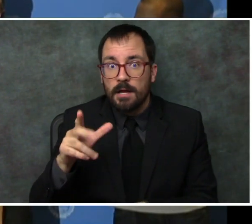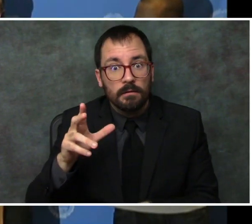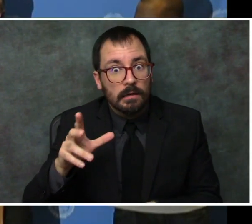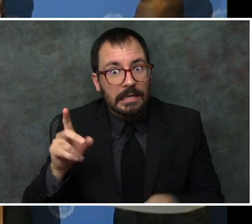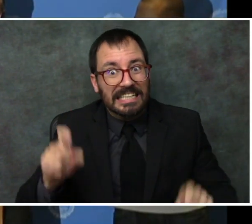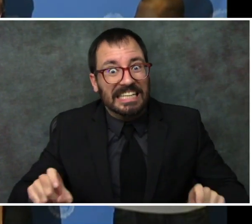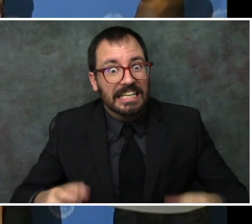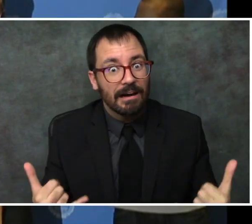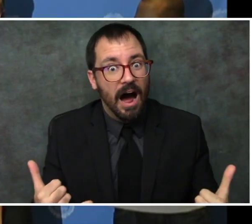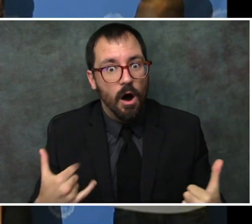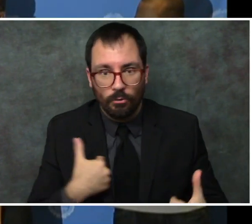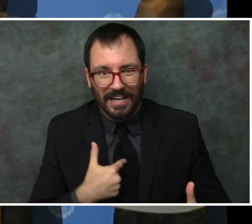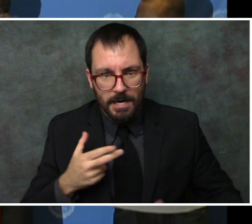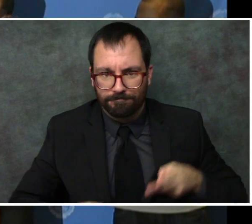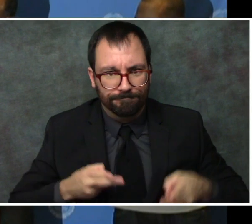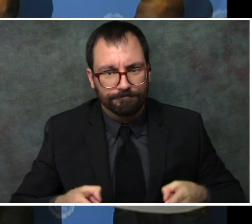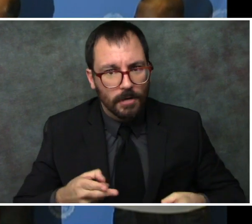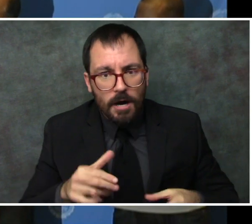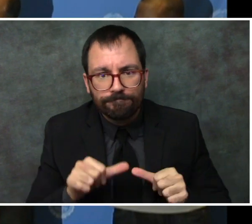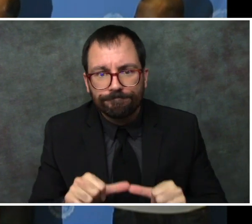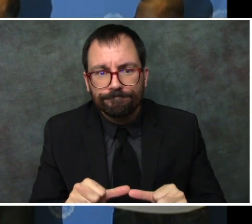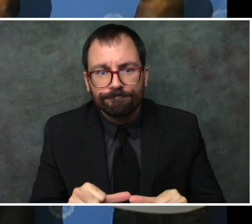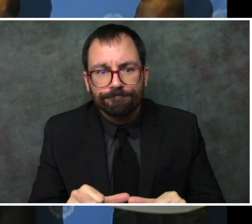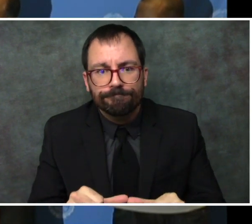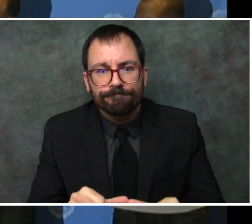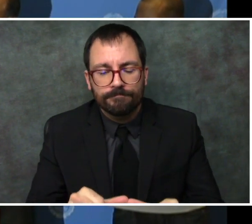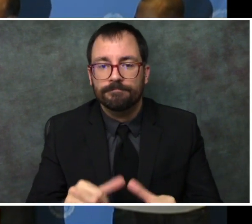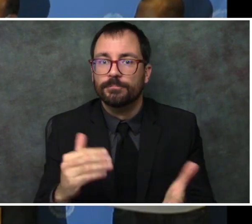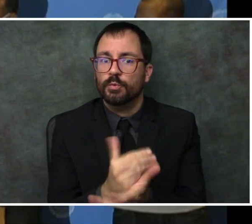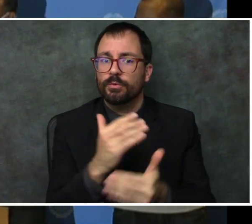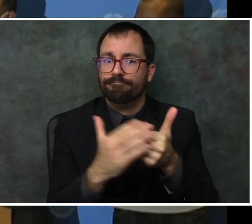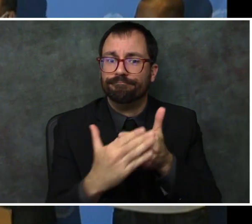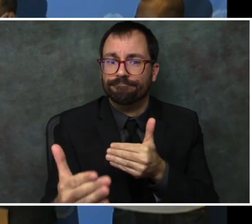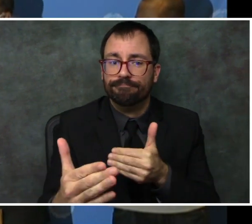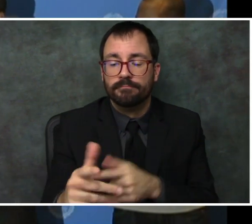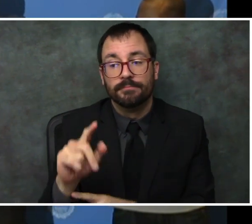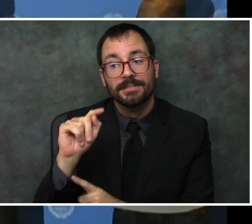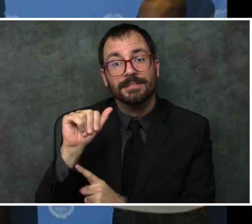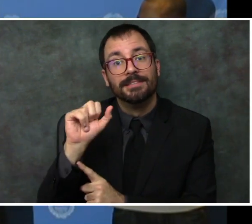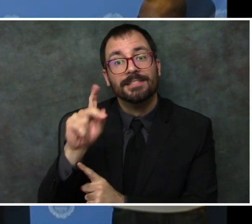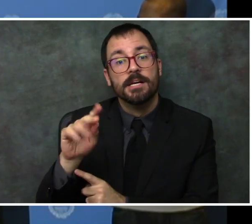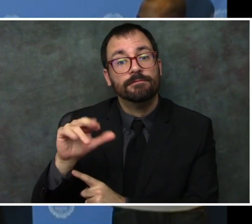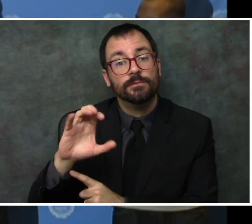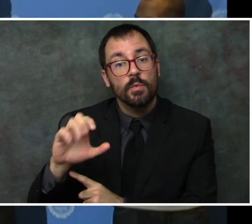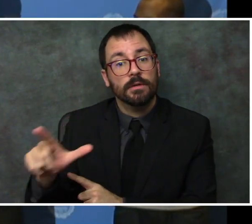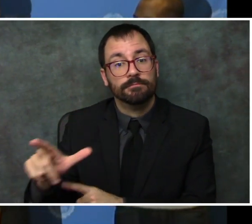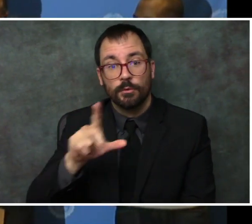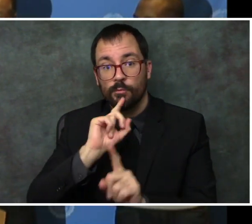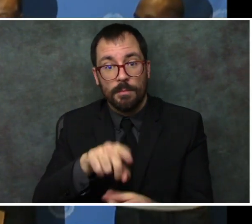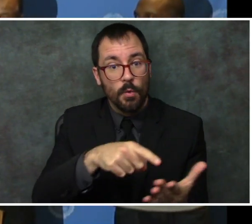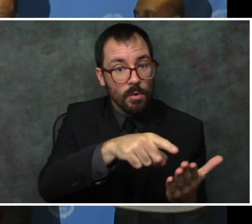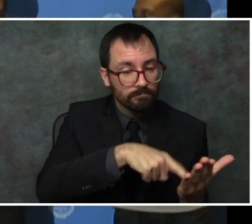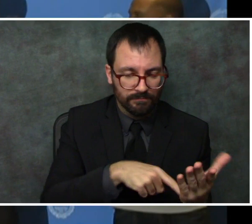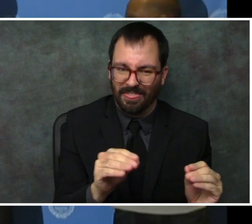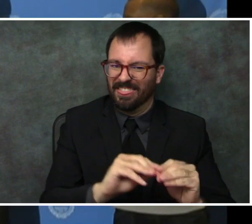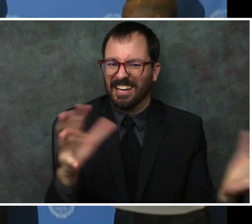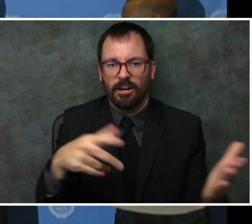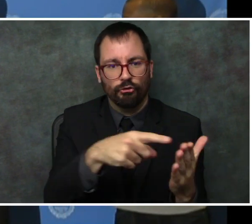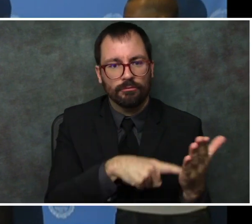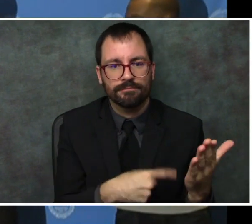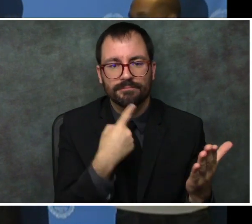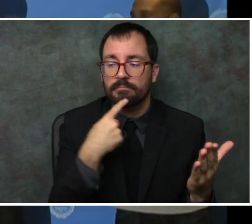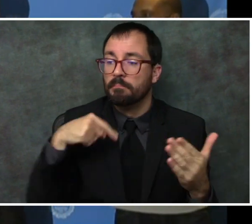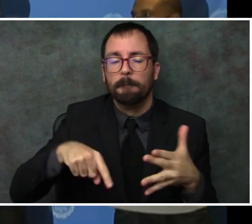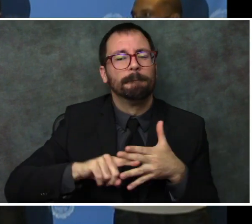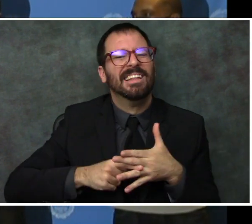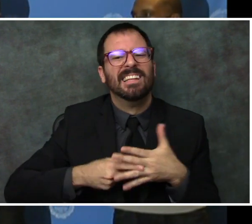clear in this report, this is also just the beginning. To accomplish these goals, the community